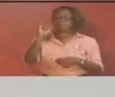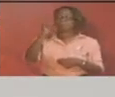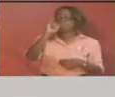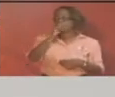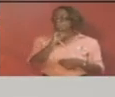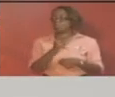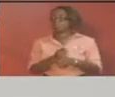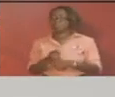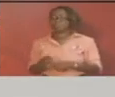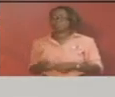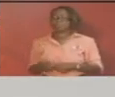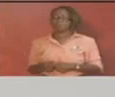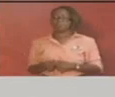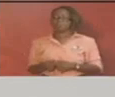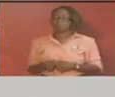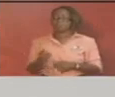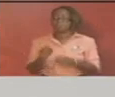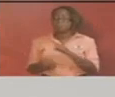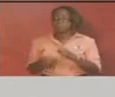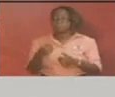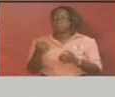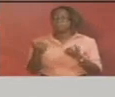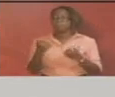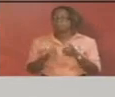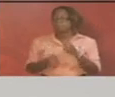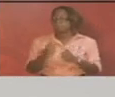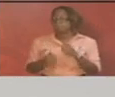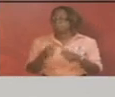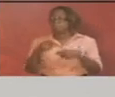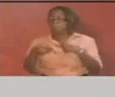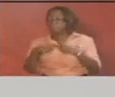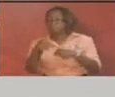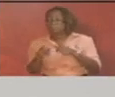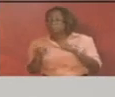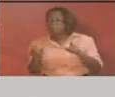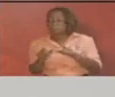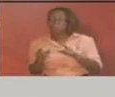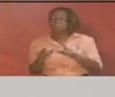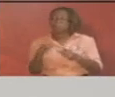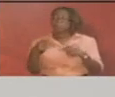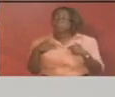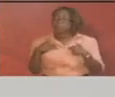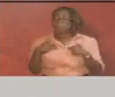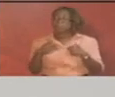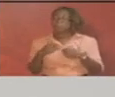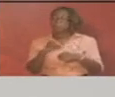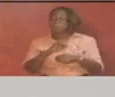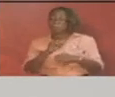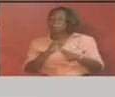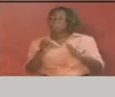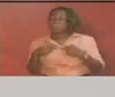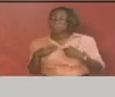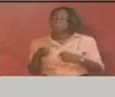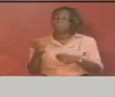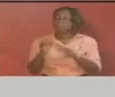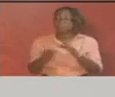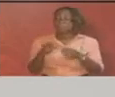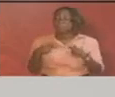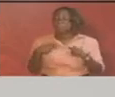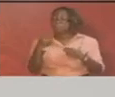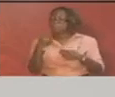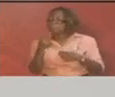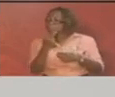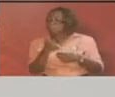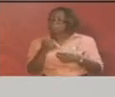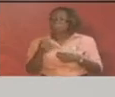way it is. So it just depends on what type of license you have as an owner. And of course, if you do have a restaurant and bar license, you can sell